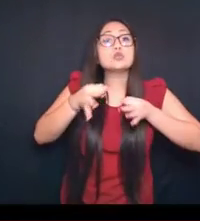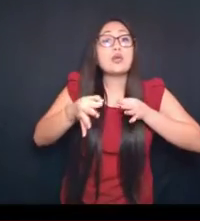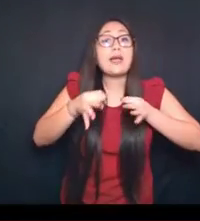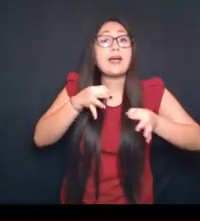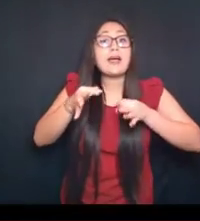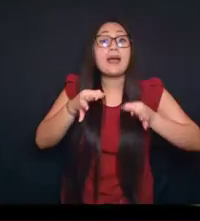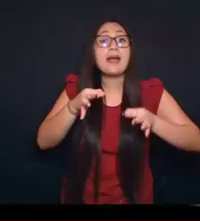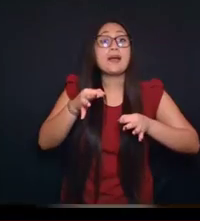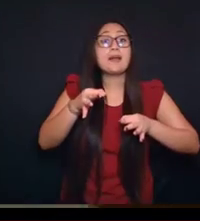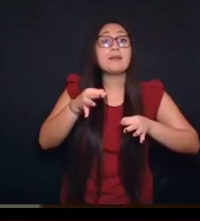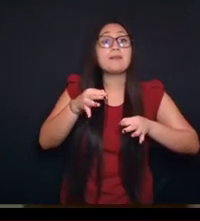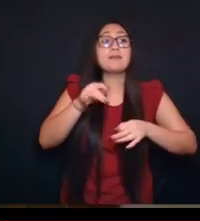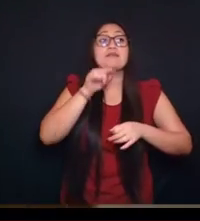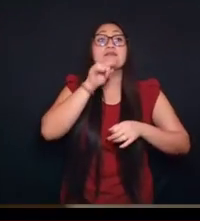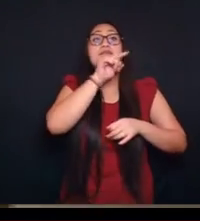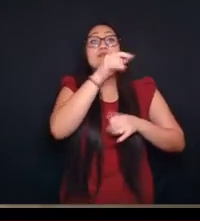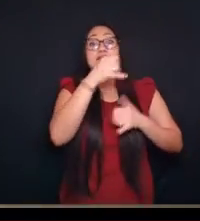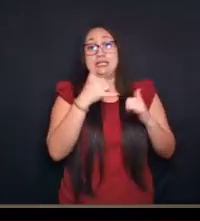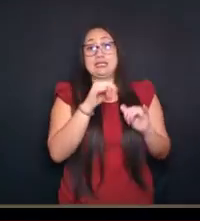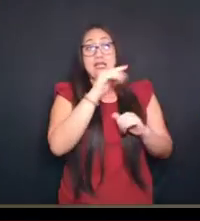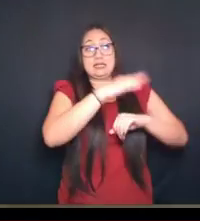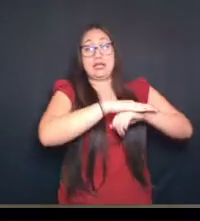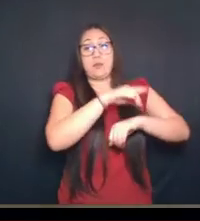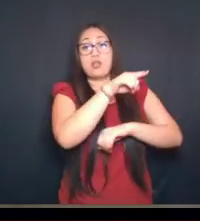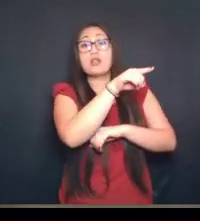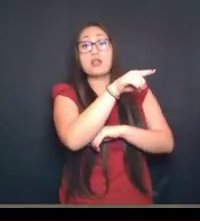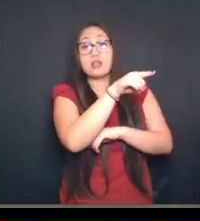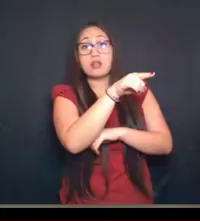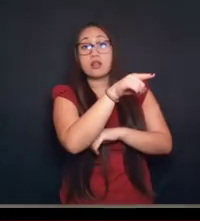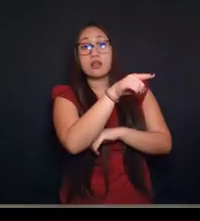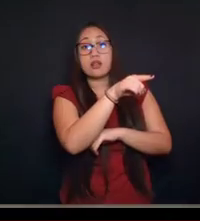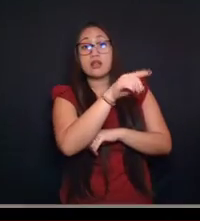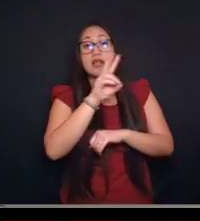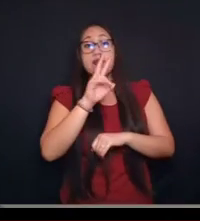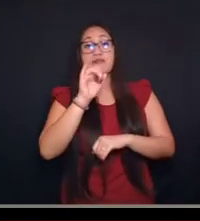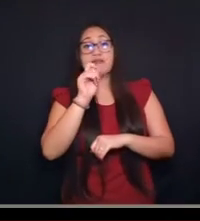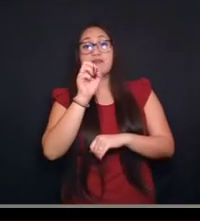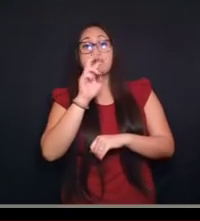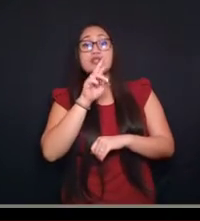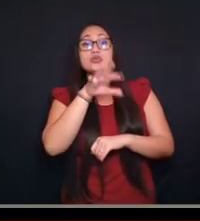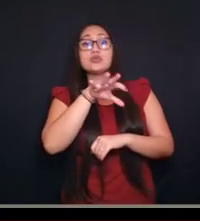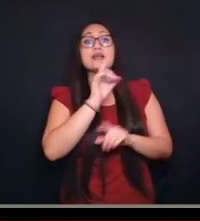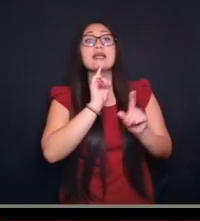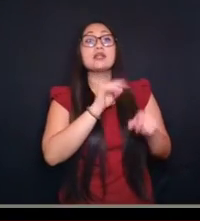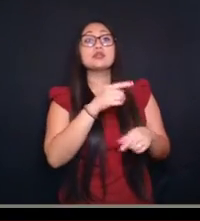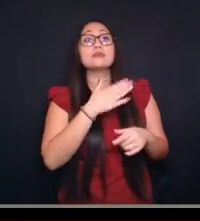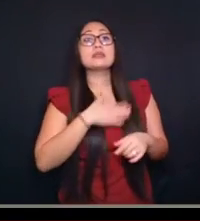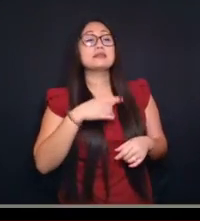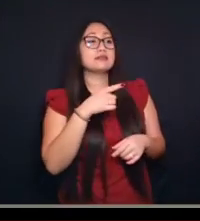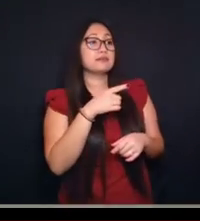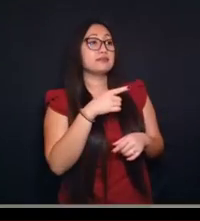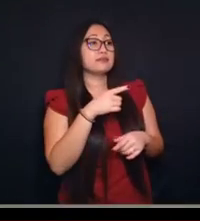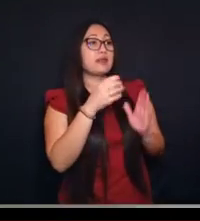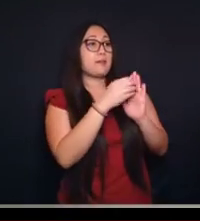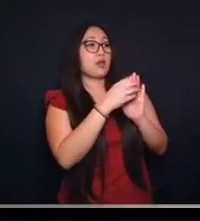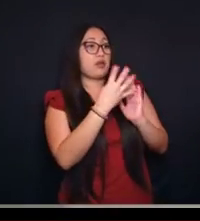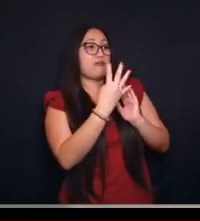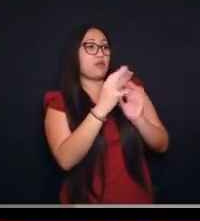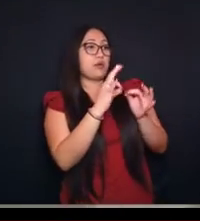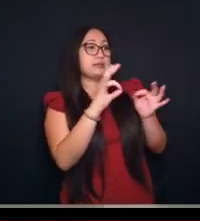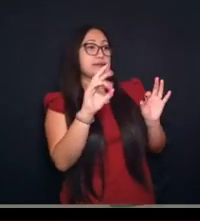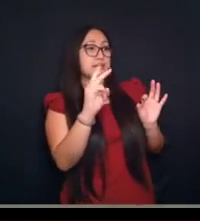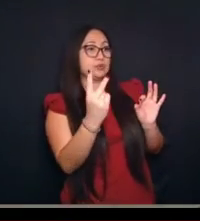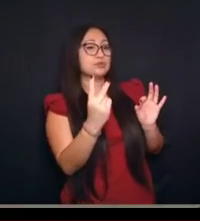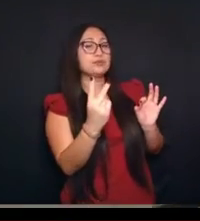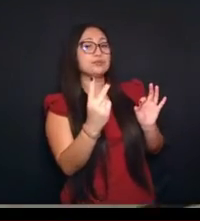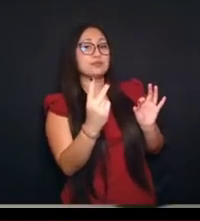table because they were the first group. Victor, can you answer that question for us? On paragraph 4, the second sentence says,